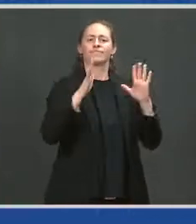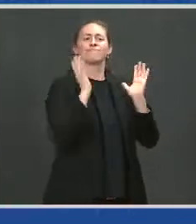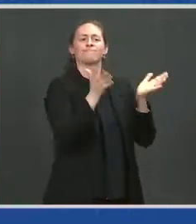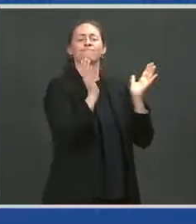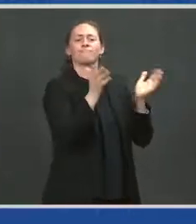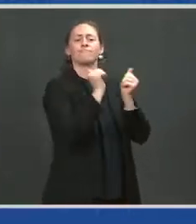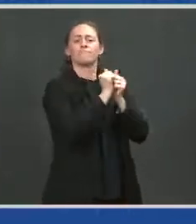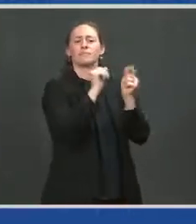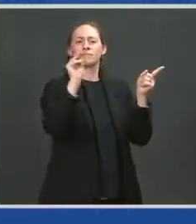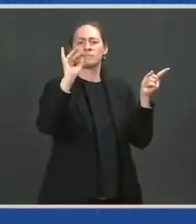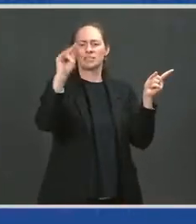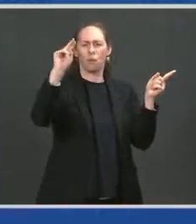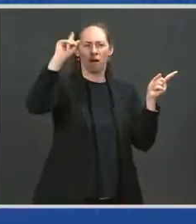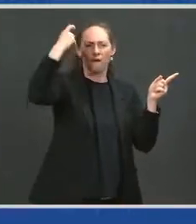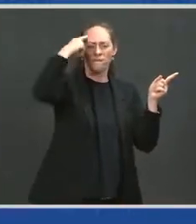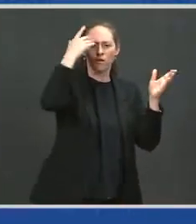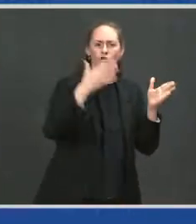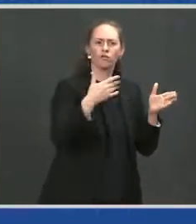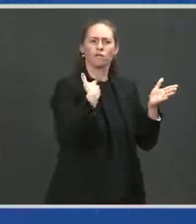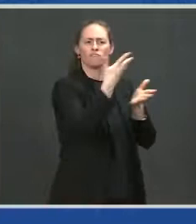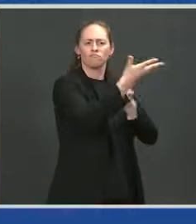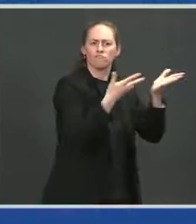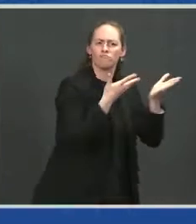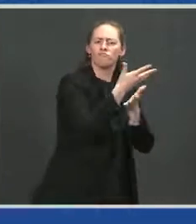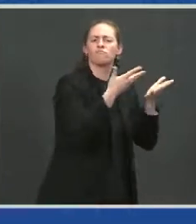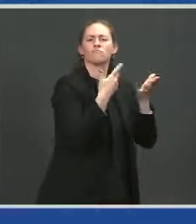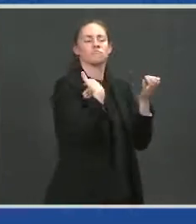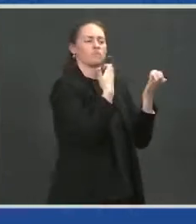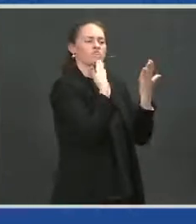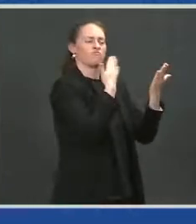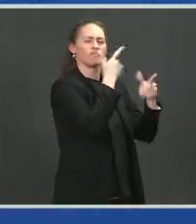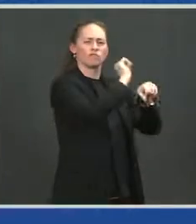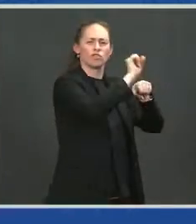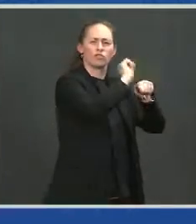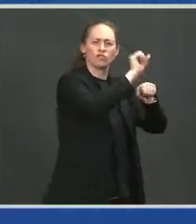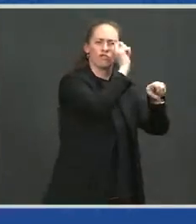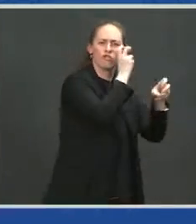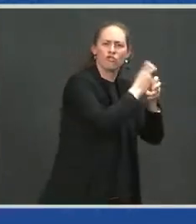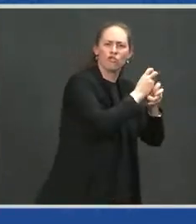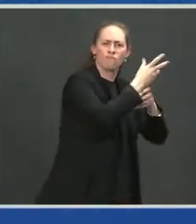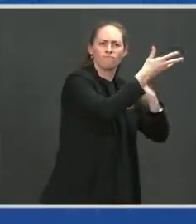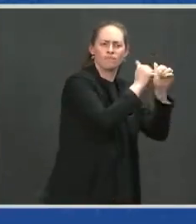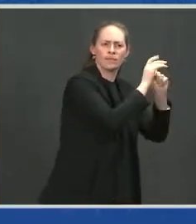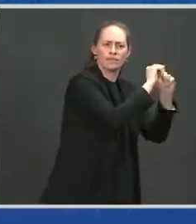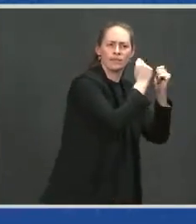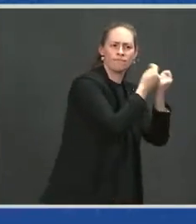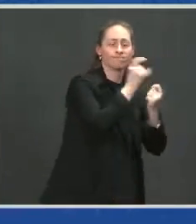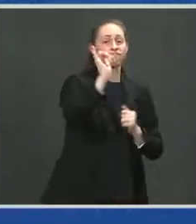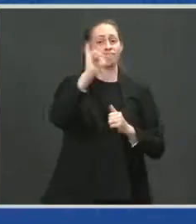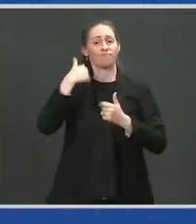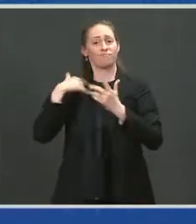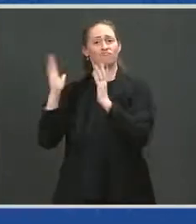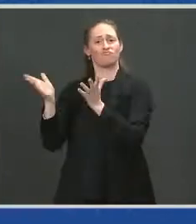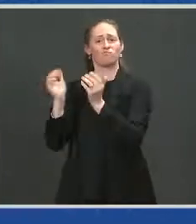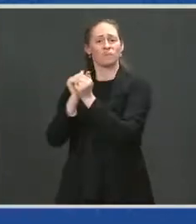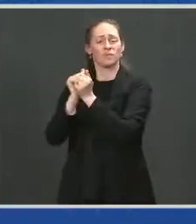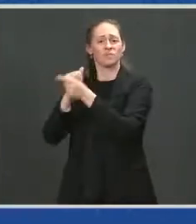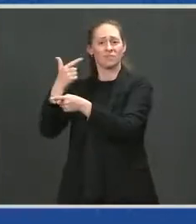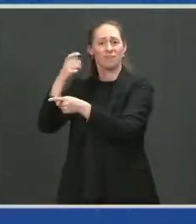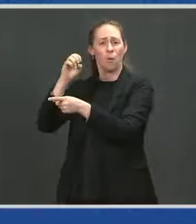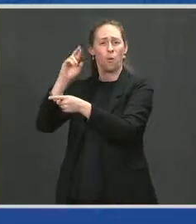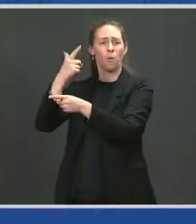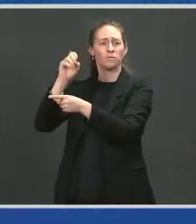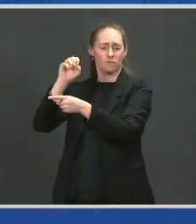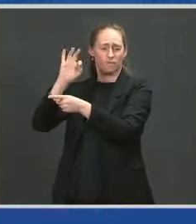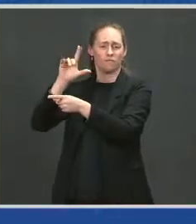thanked me for the close work with his team. I also spoke with George Floyd's family again.